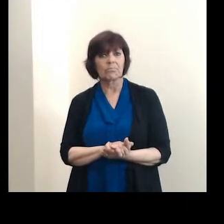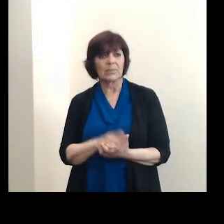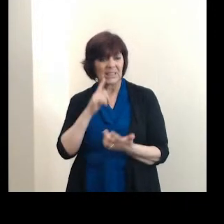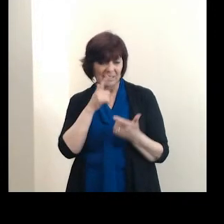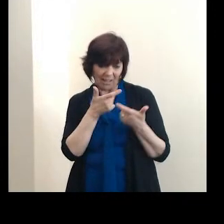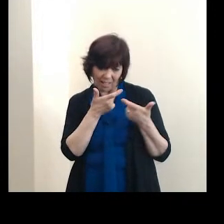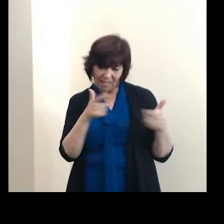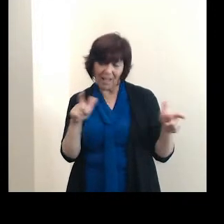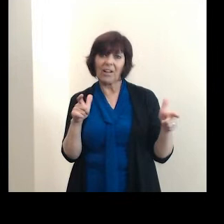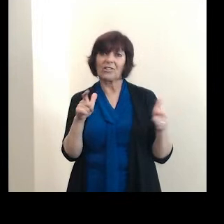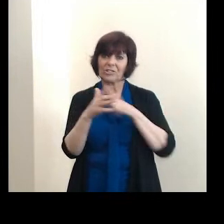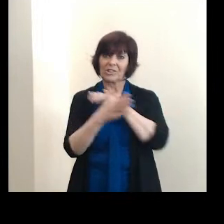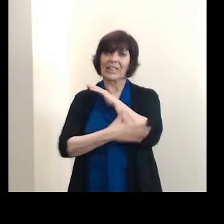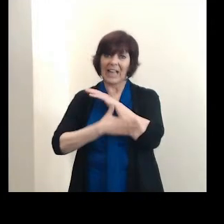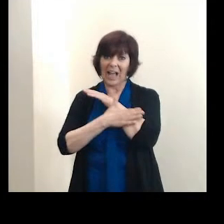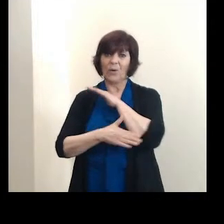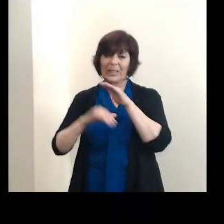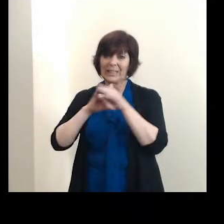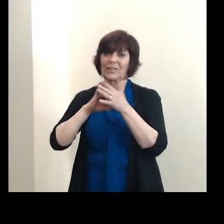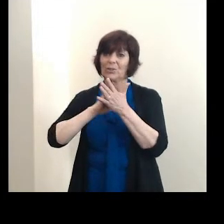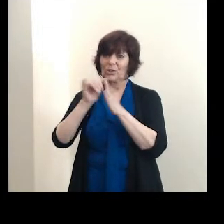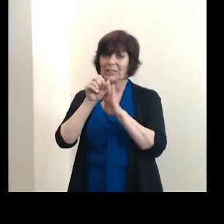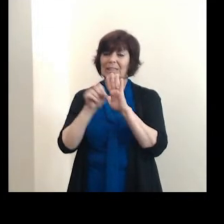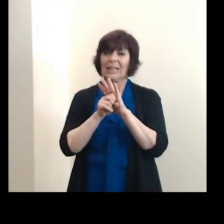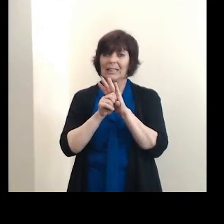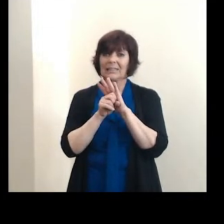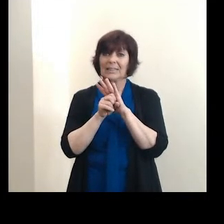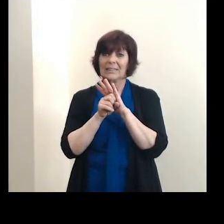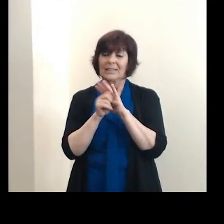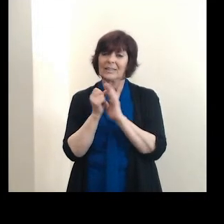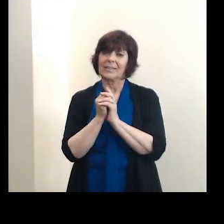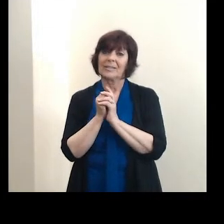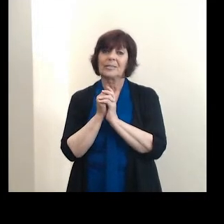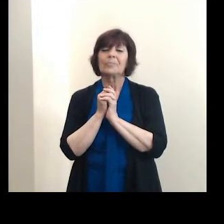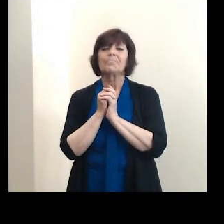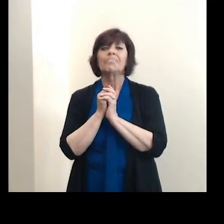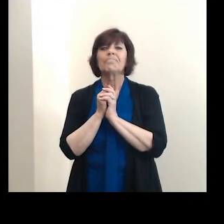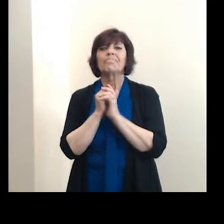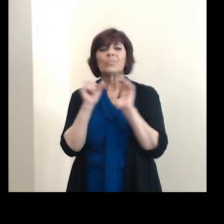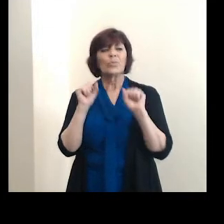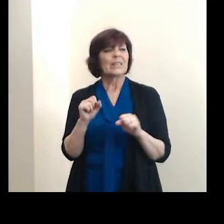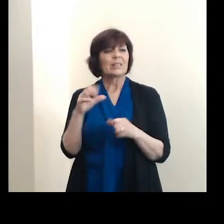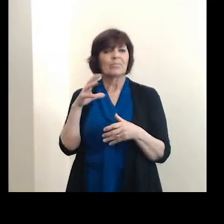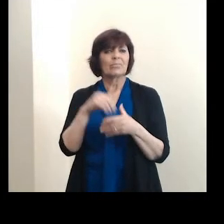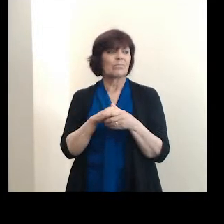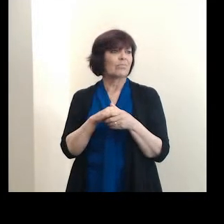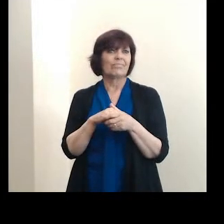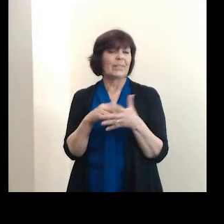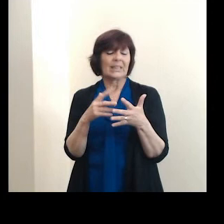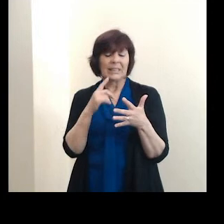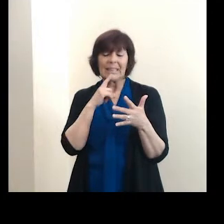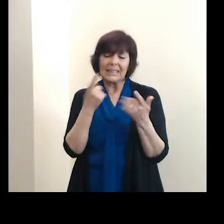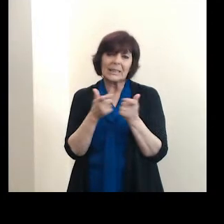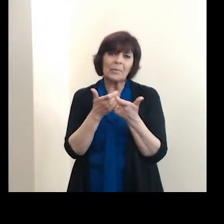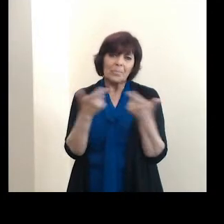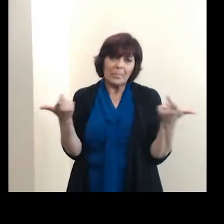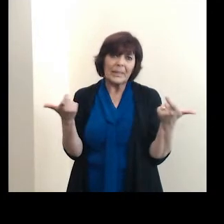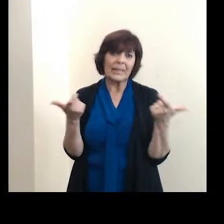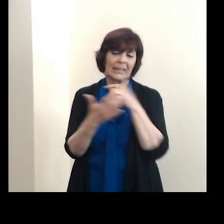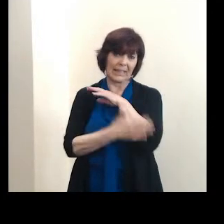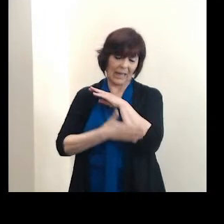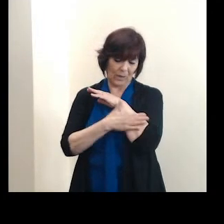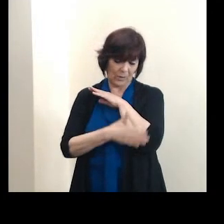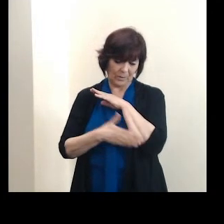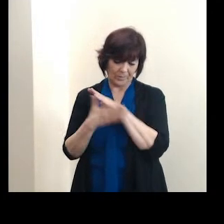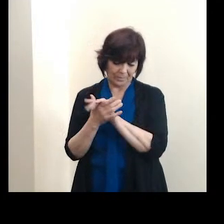counties geographically in New York State, and for that matter, compared to most states, you could fit 3 or 4 counties geographically into the size of